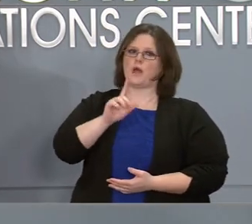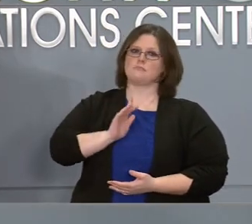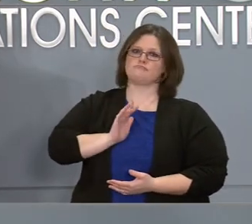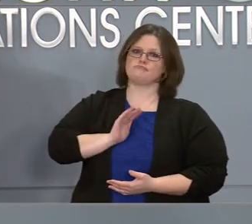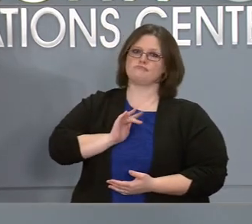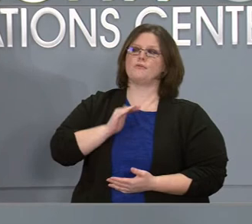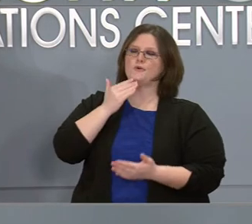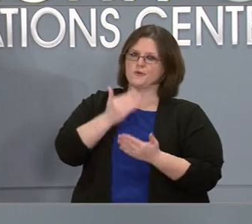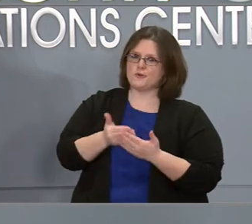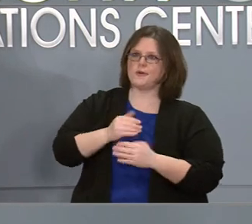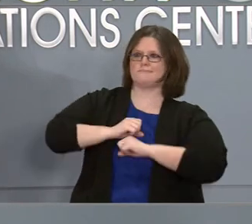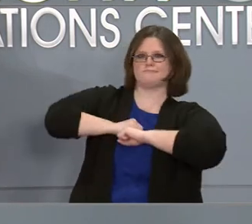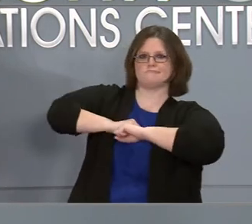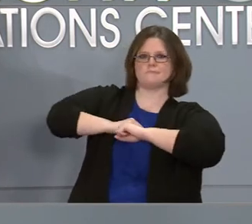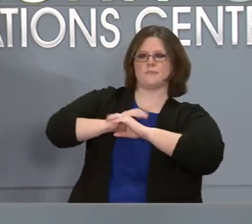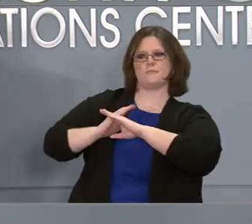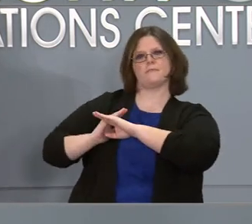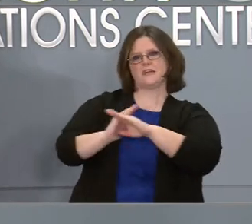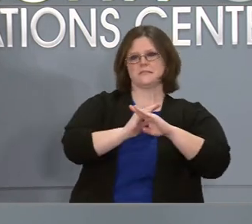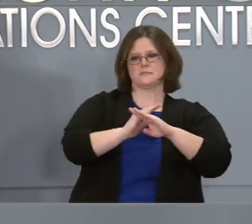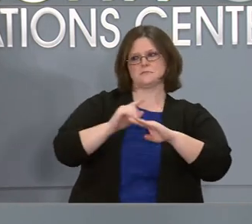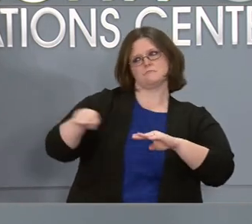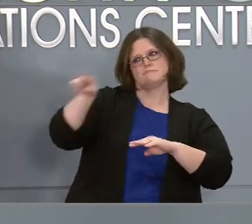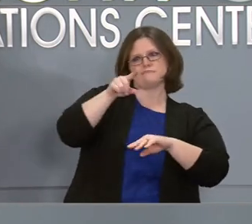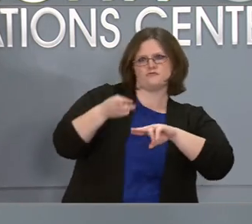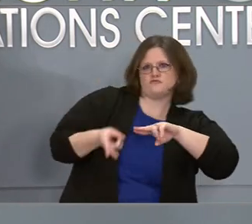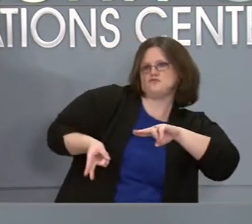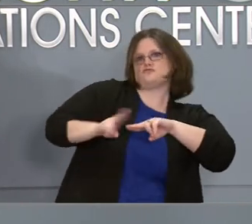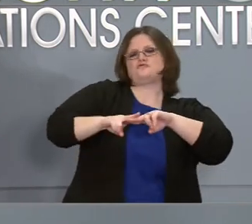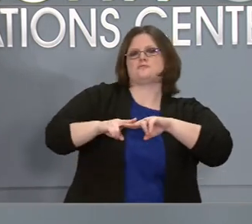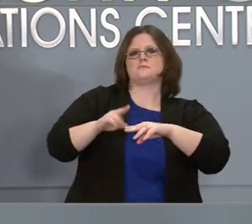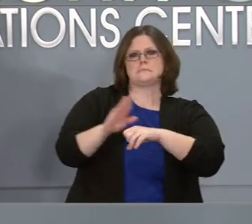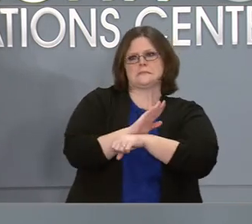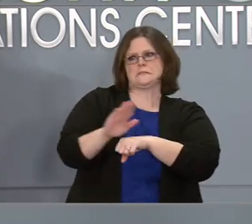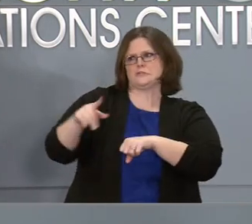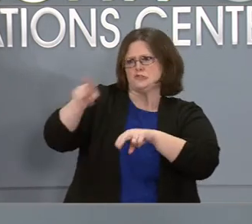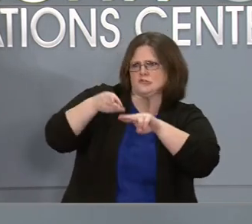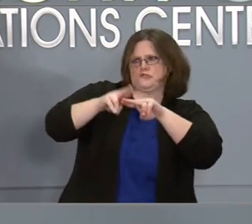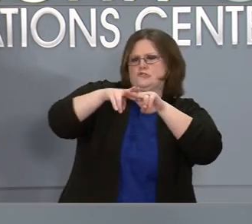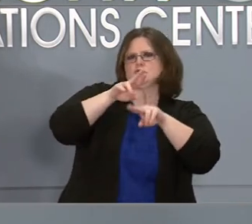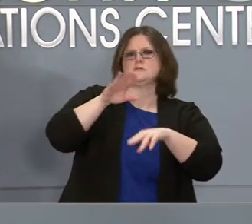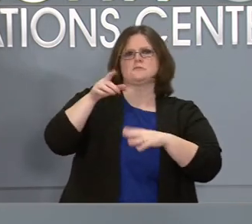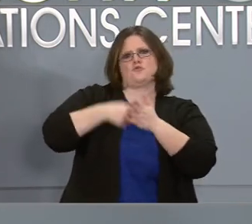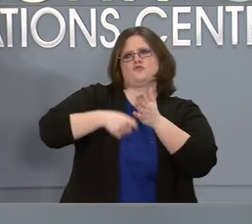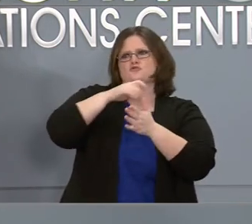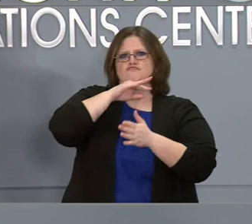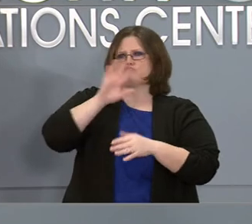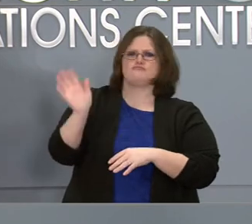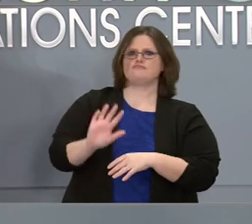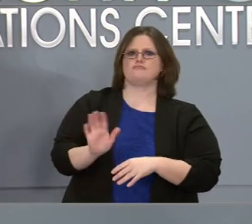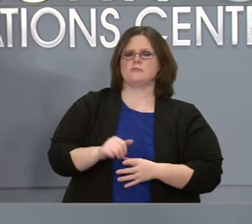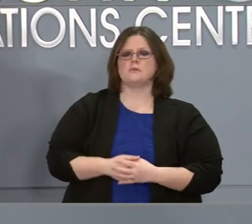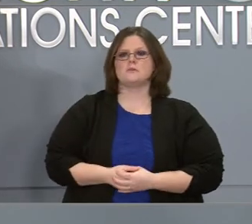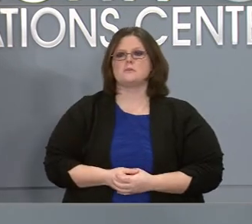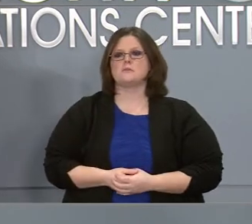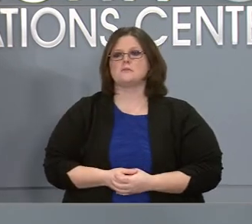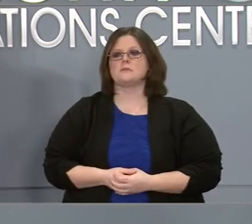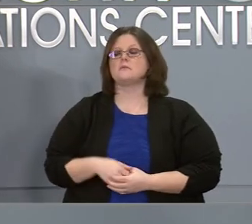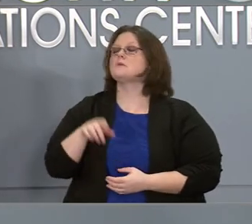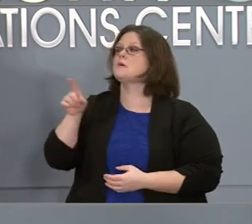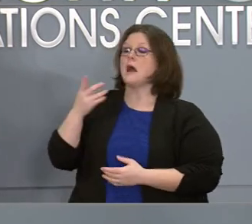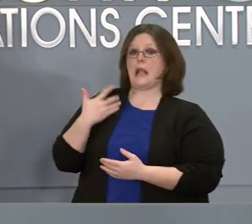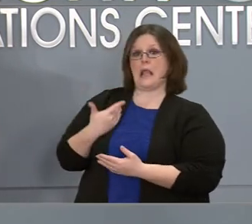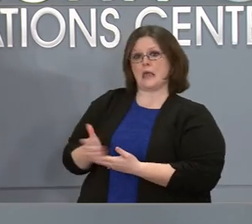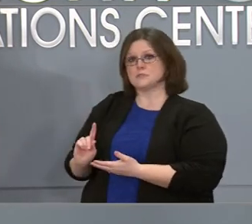years to deter people from and businesses from doing that. compared to last week? Are you more concerned, less concerned,